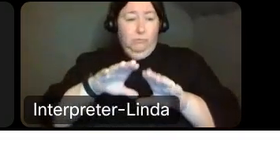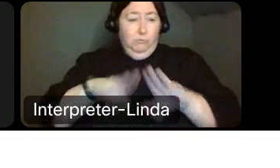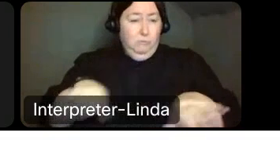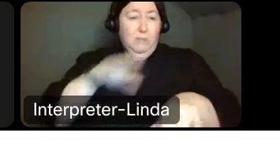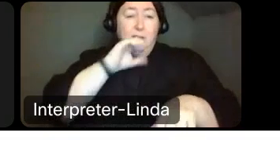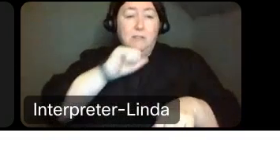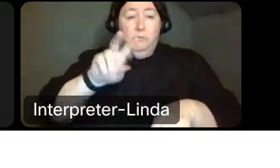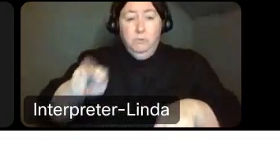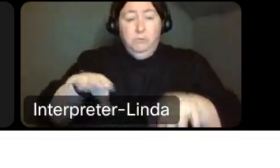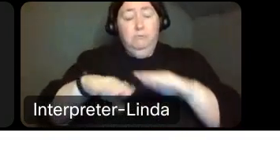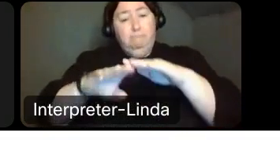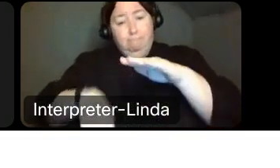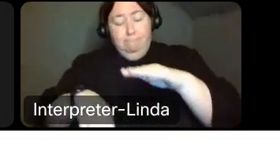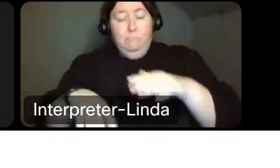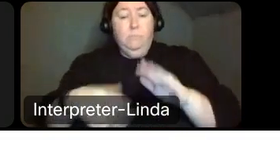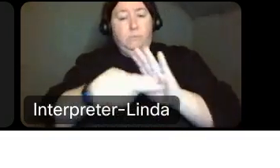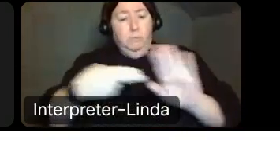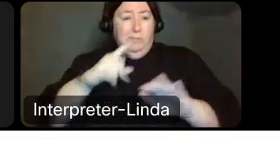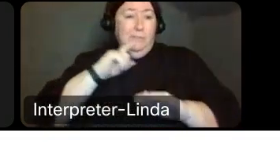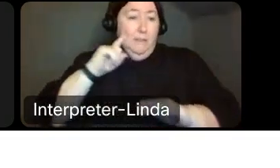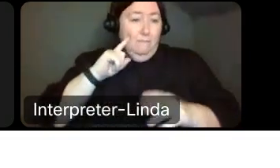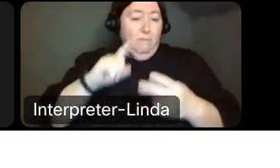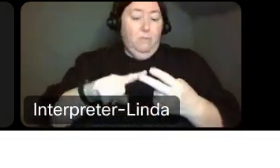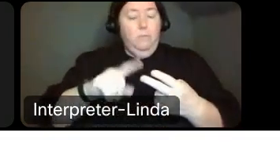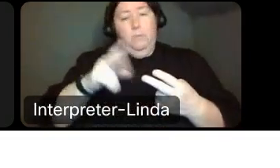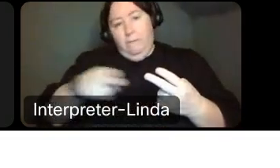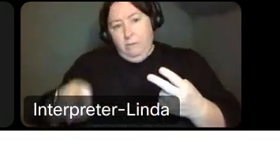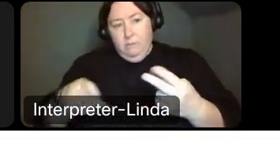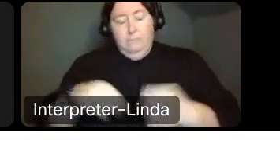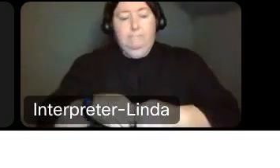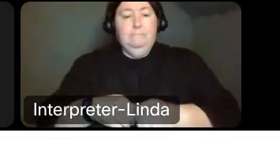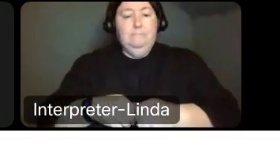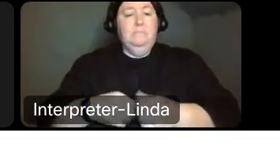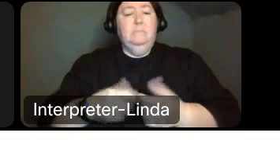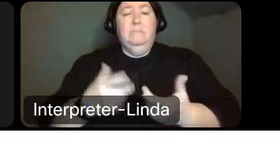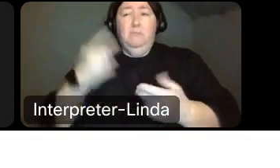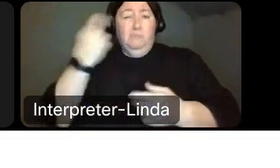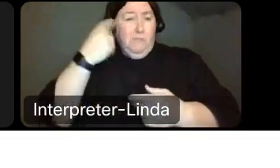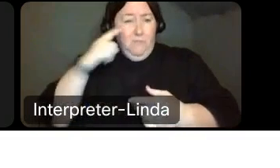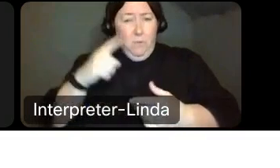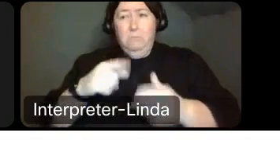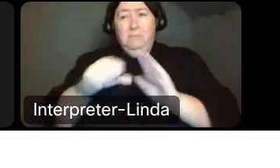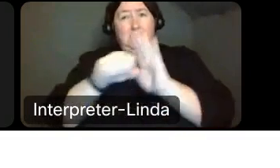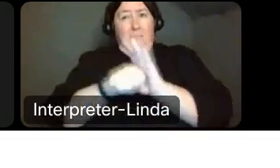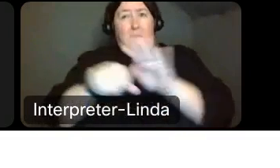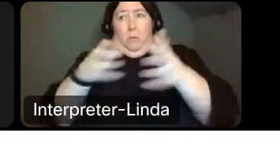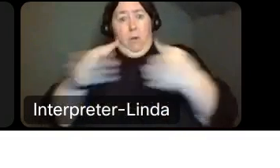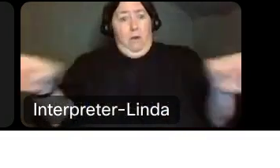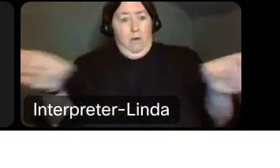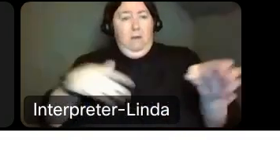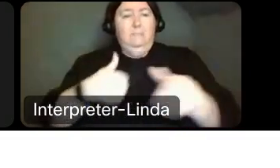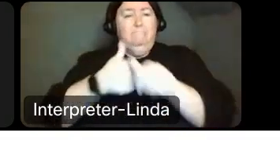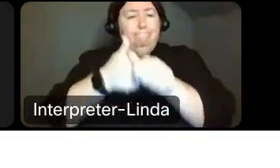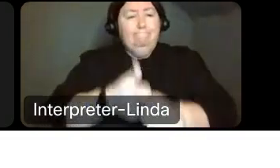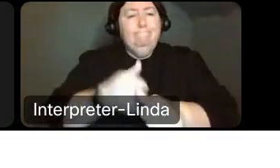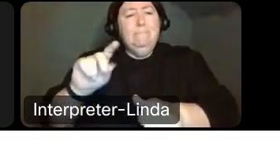hearing. A part of that is then to develop and maintain a statewide data tracking system. And so we